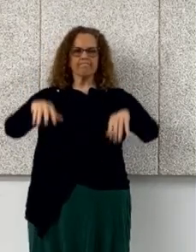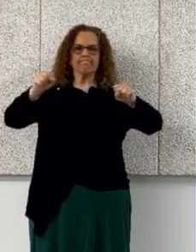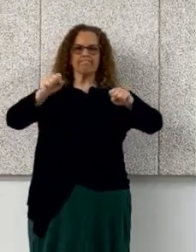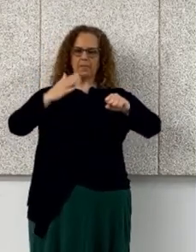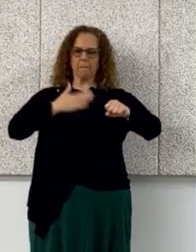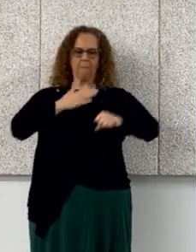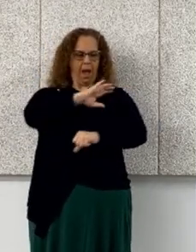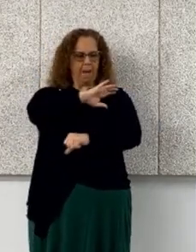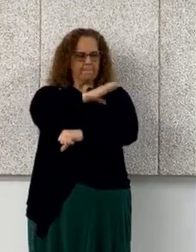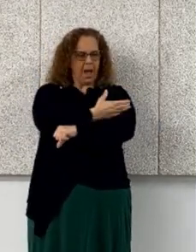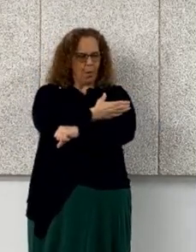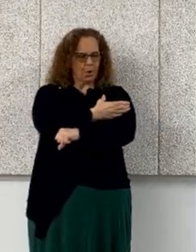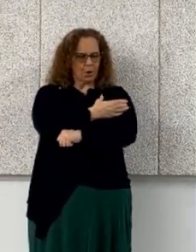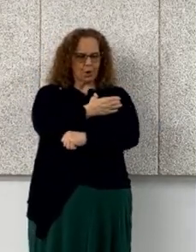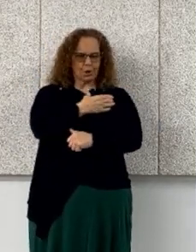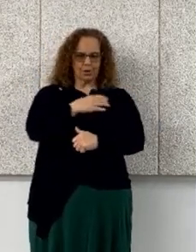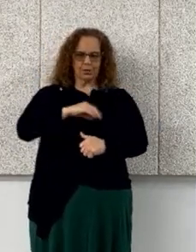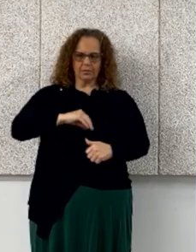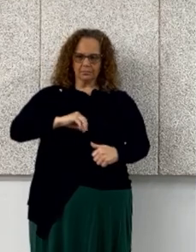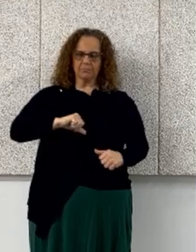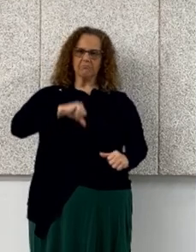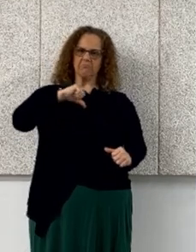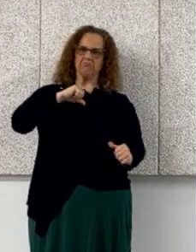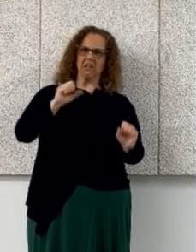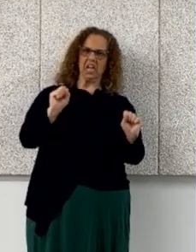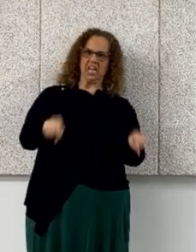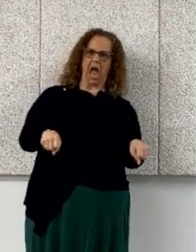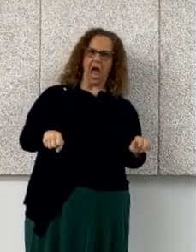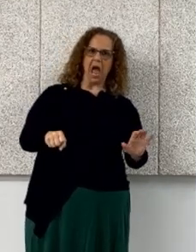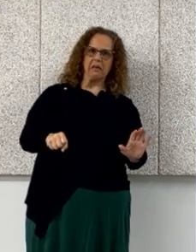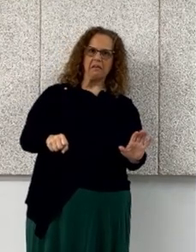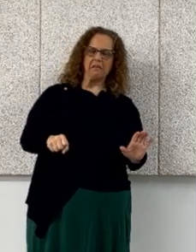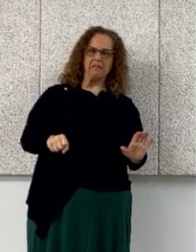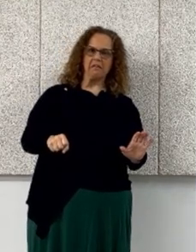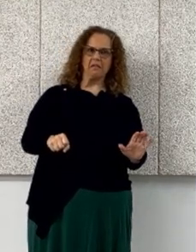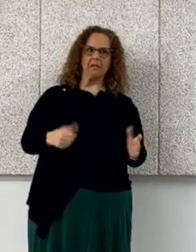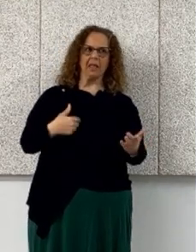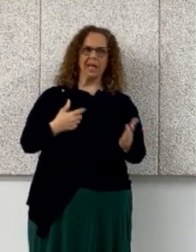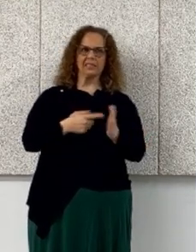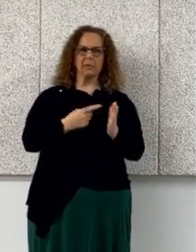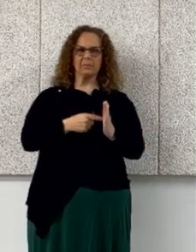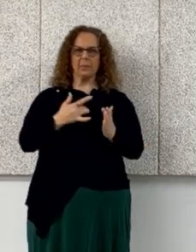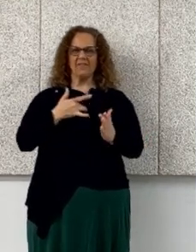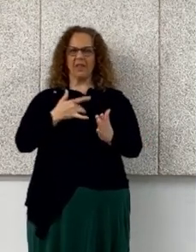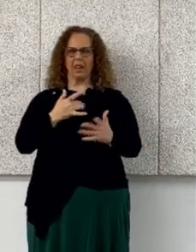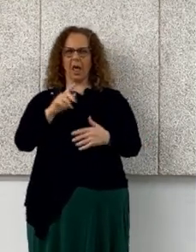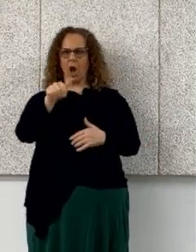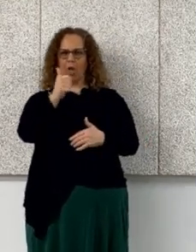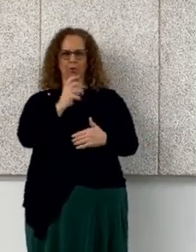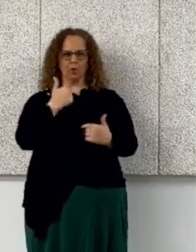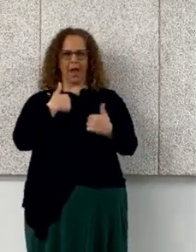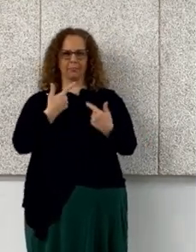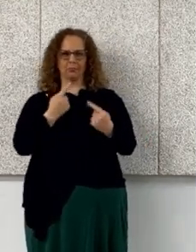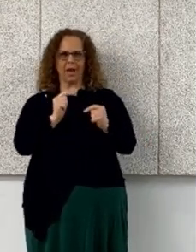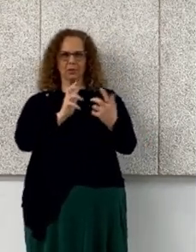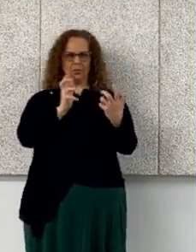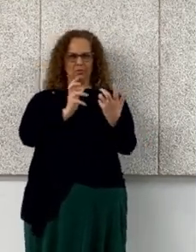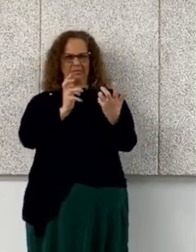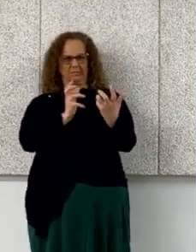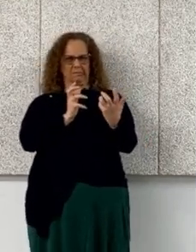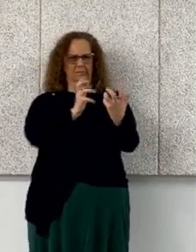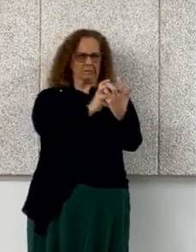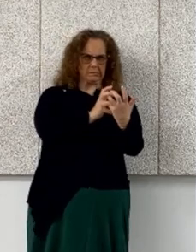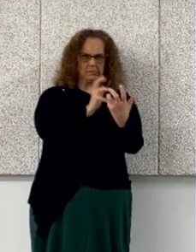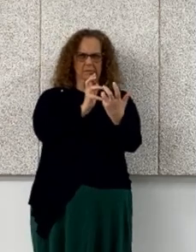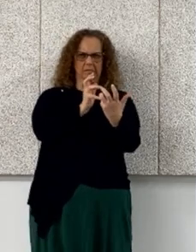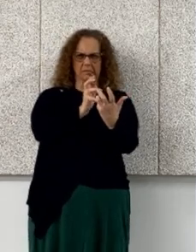now, mm-hmm. in a way that in other moments I'm trying to fit myself into some other model or whatever it may be. And you